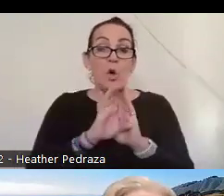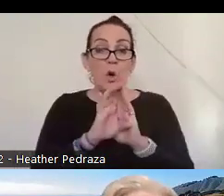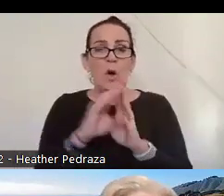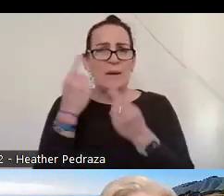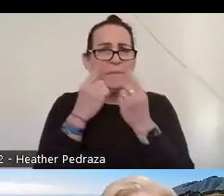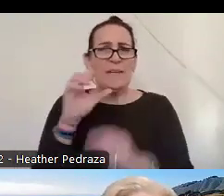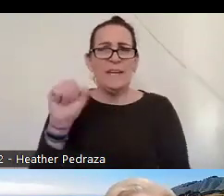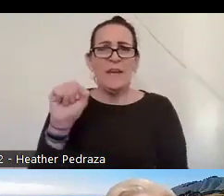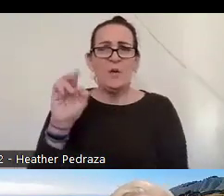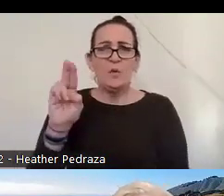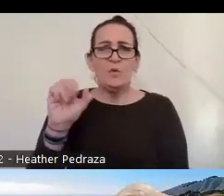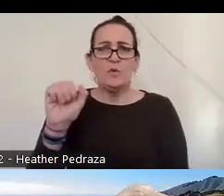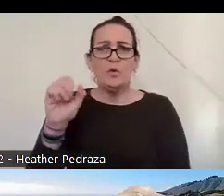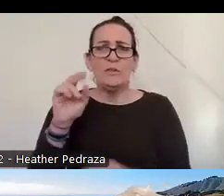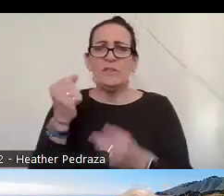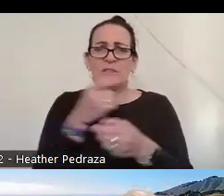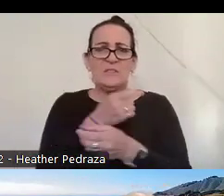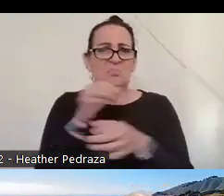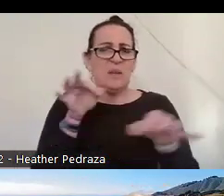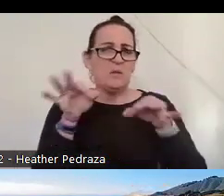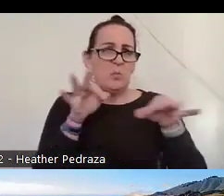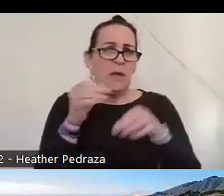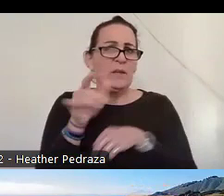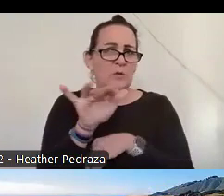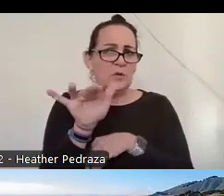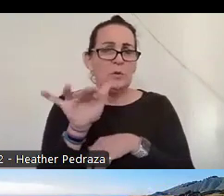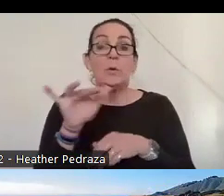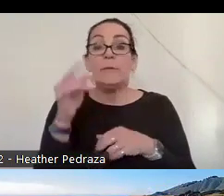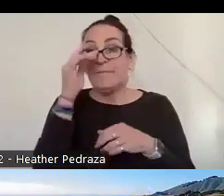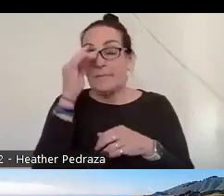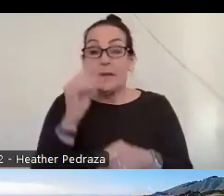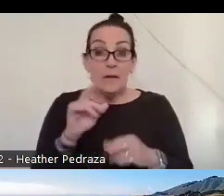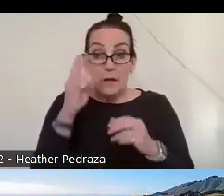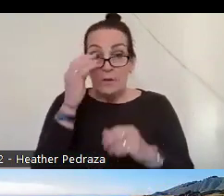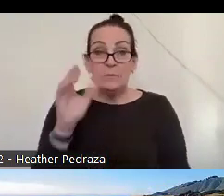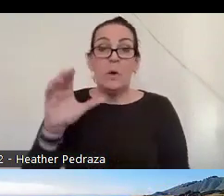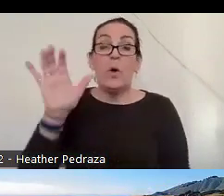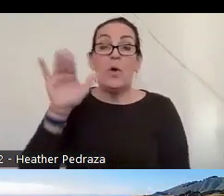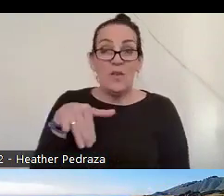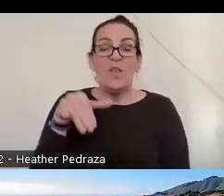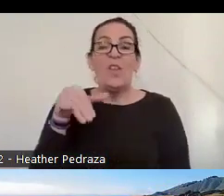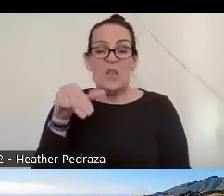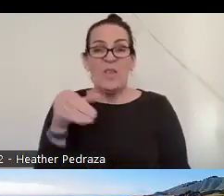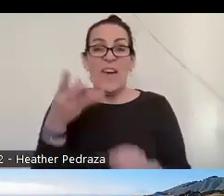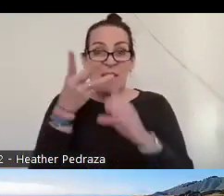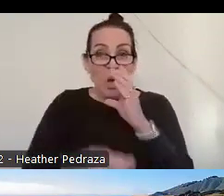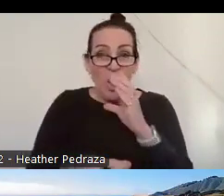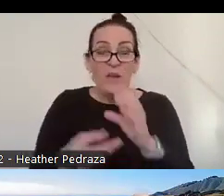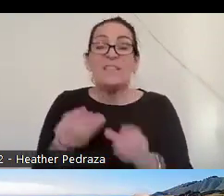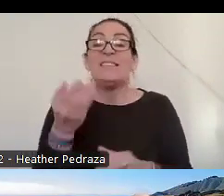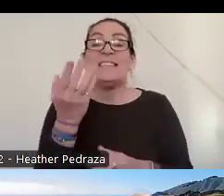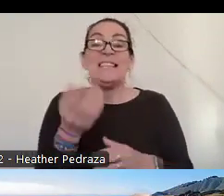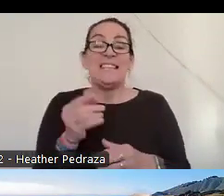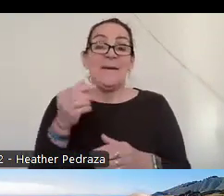mentioned this when she provided her comments as well. So the deficit that we knew we were going to be facing is less